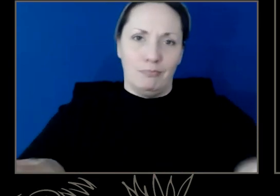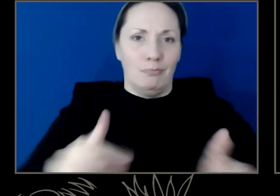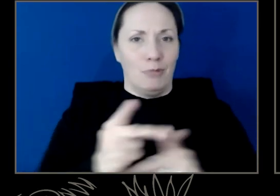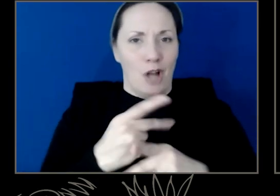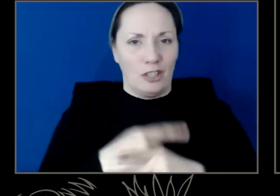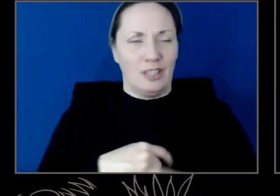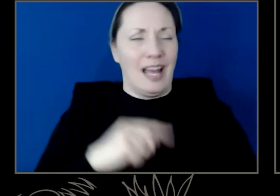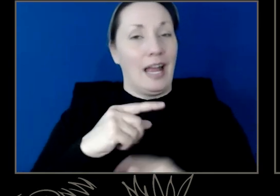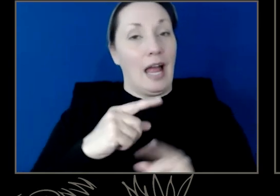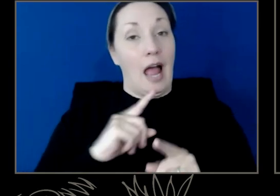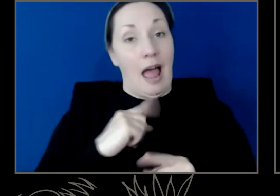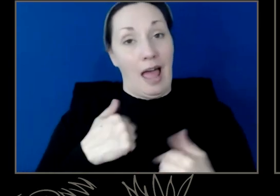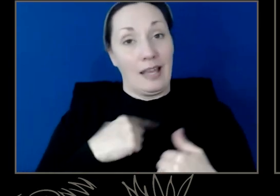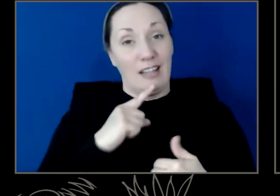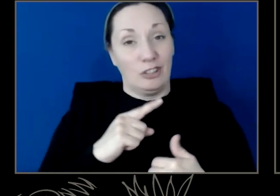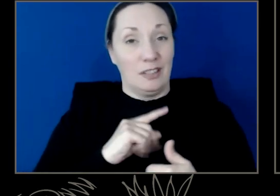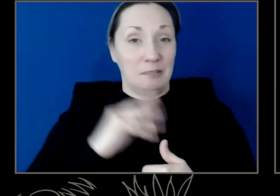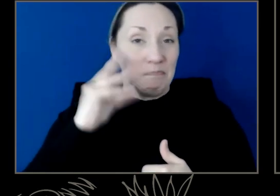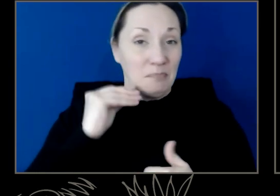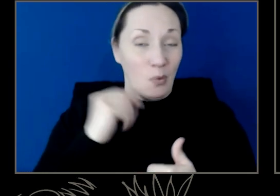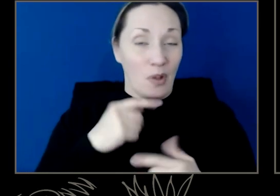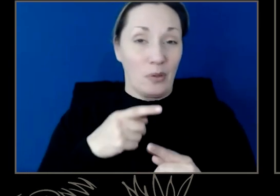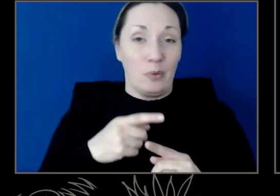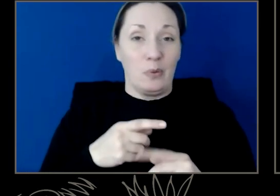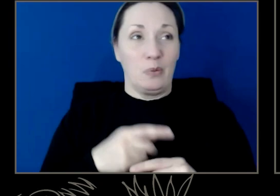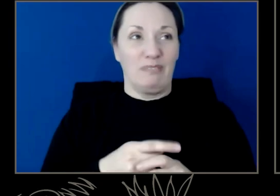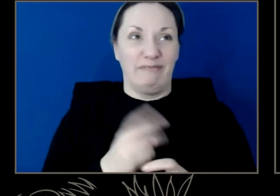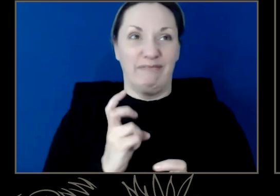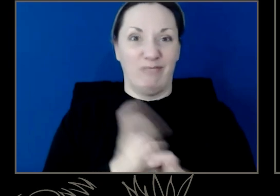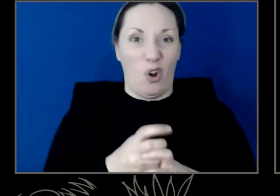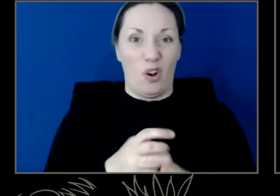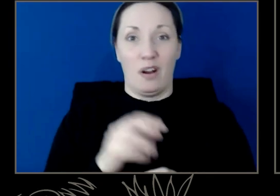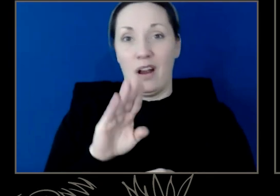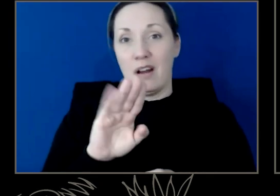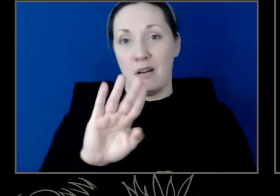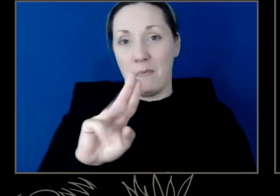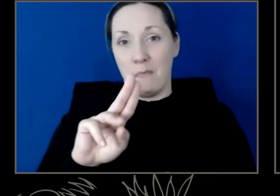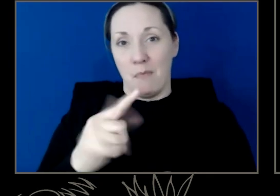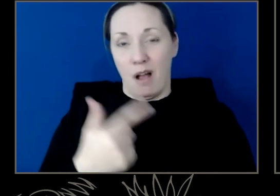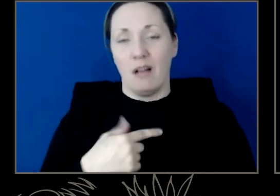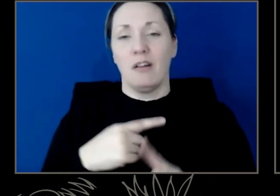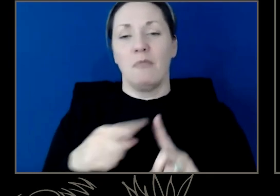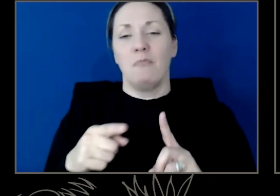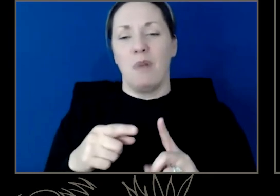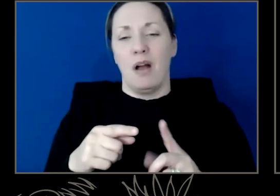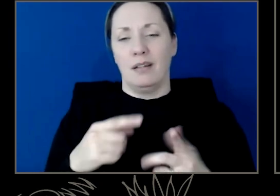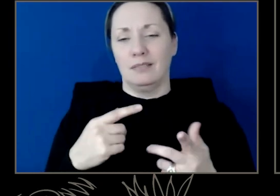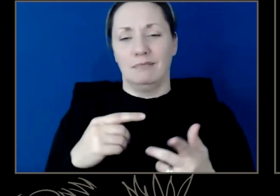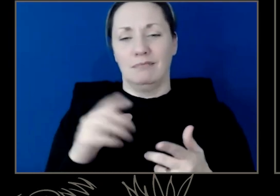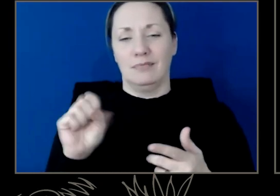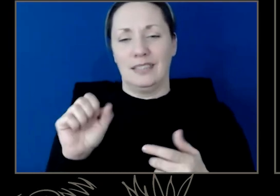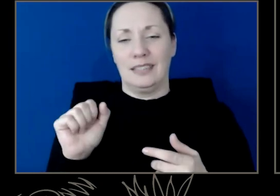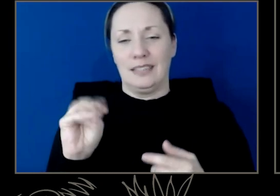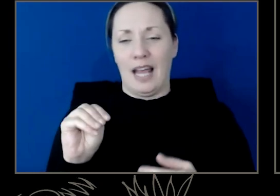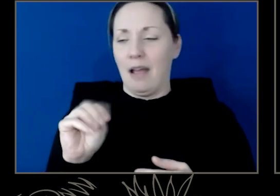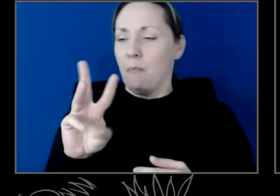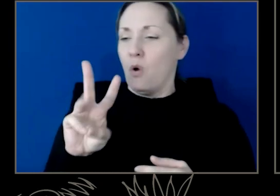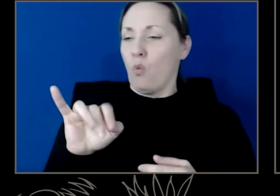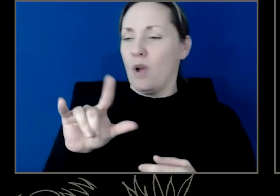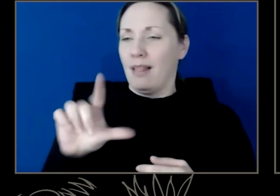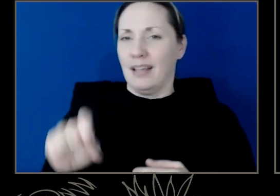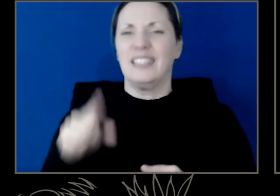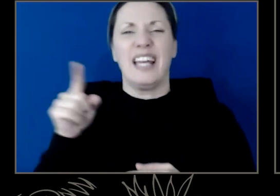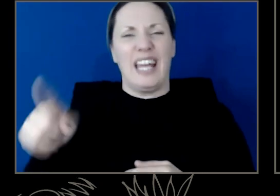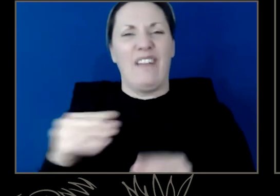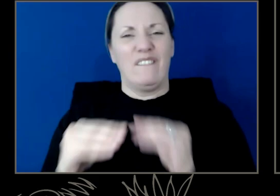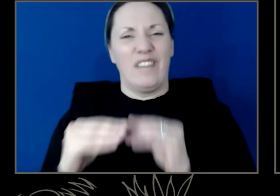into a pretty hard bug, but Sam Willis, the maintainer of pglite, he was amazing. He fixed the bug for me over